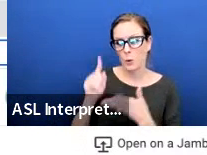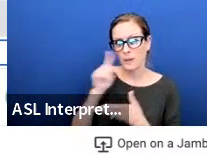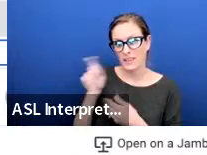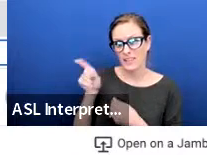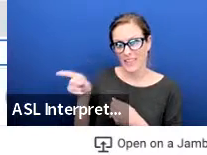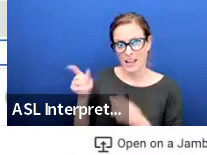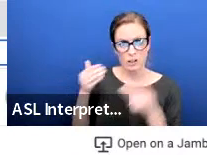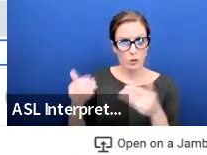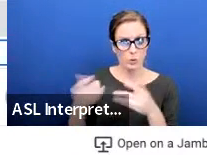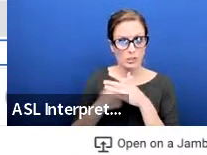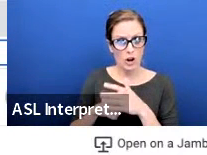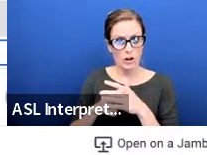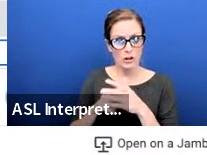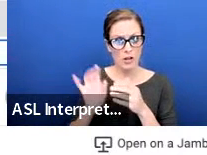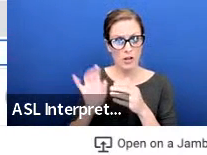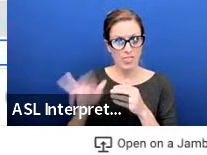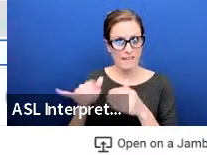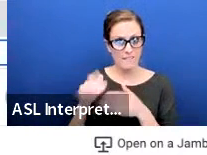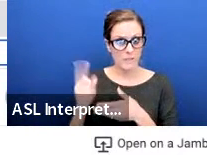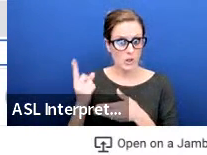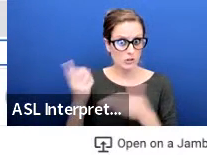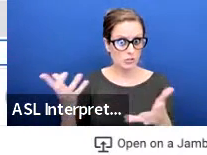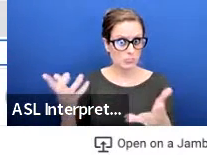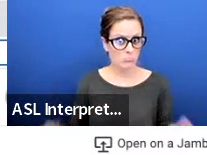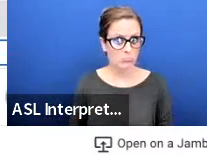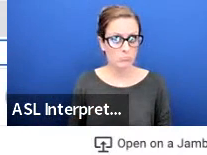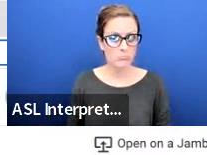on that piece first?